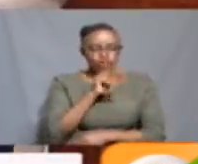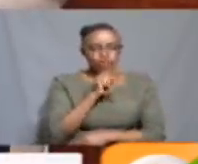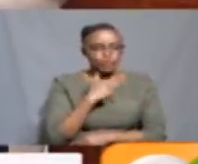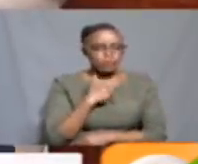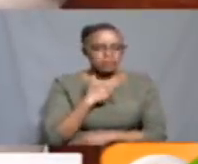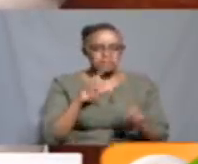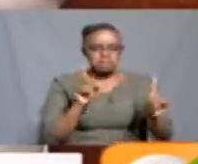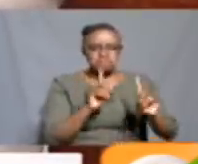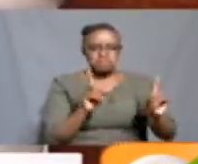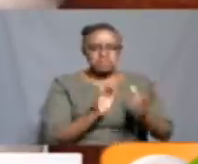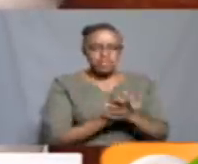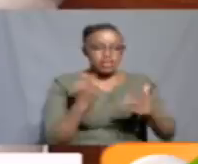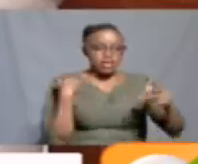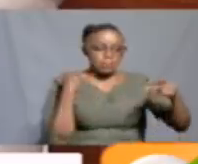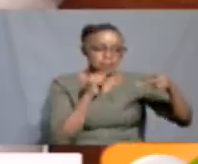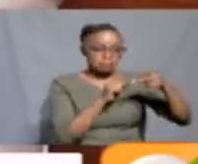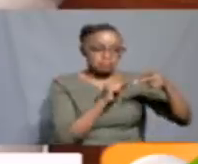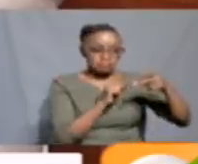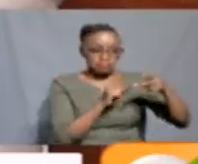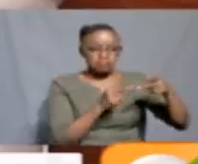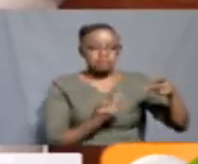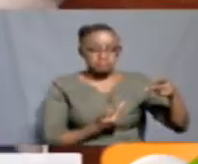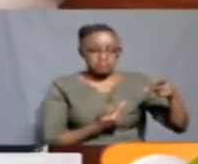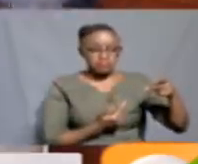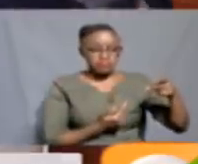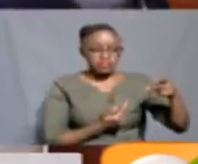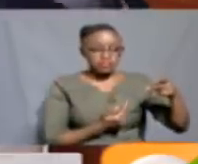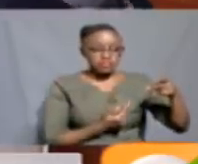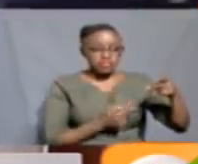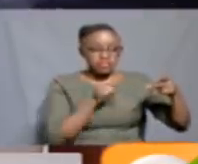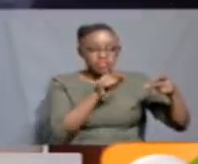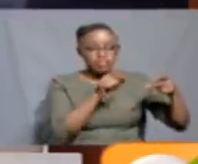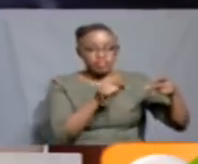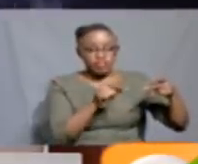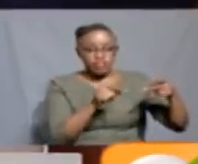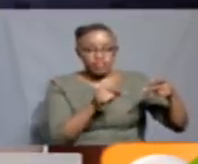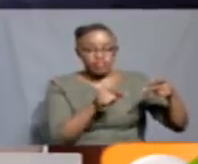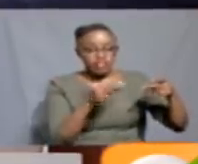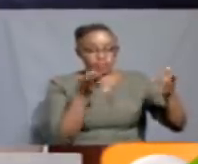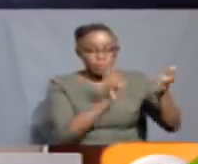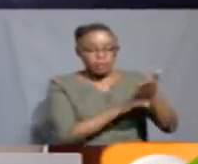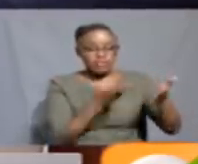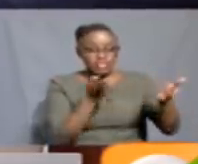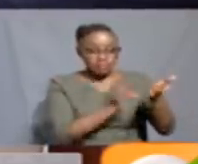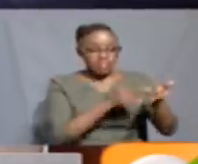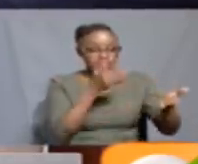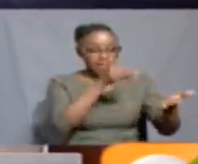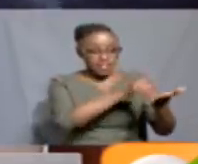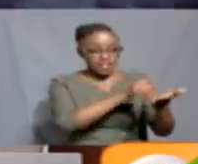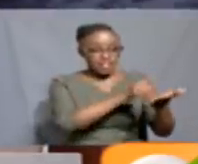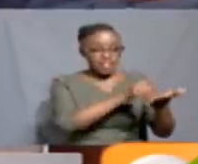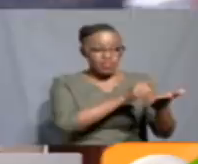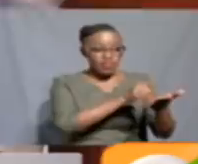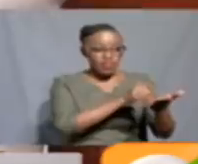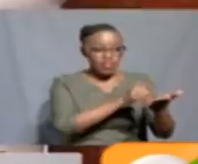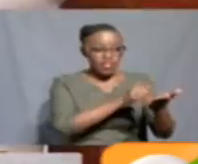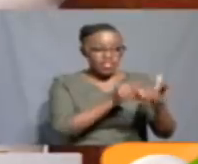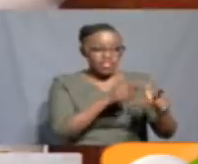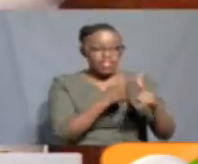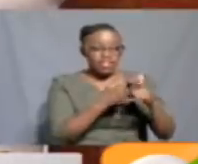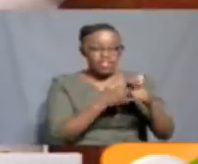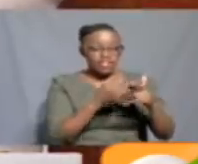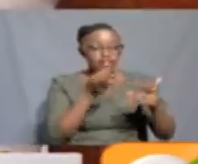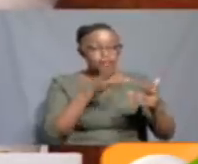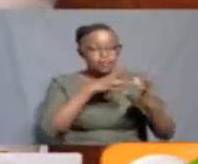number one. Number two is that, why don't you just get it repeated again? So they got it repeated